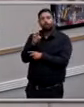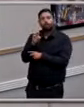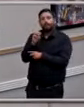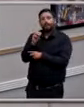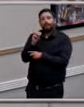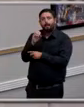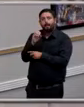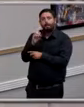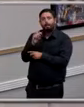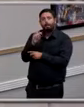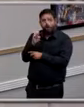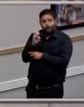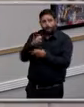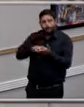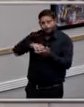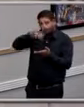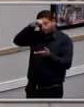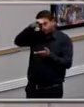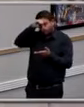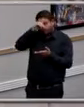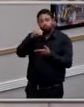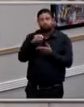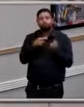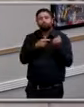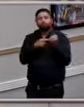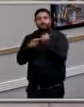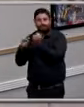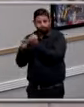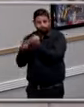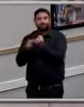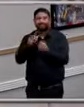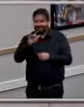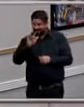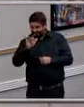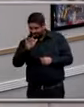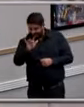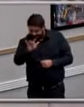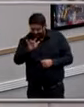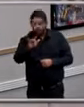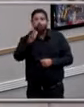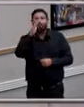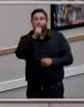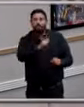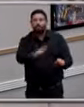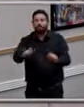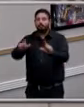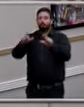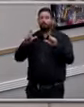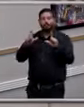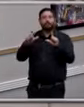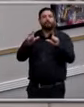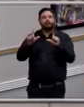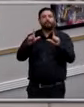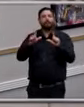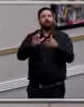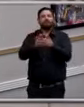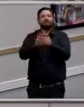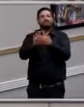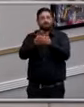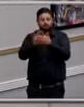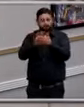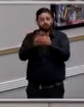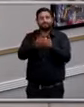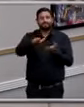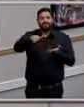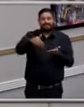Resources. There, you will find a video that says Introduction to Canvas.